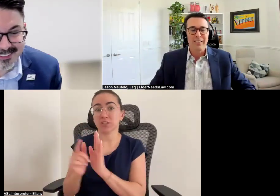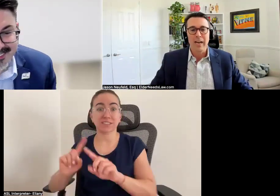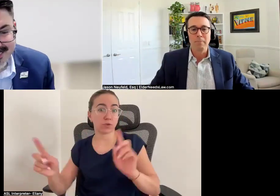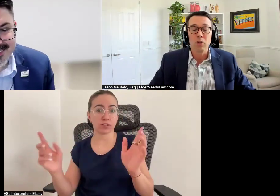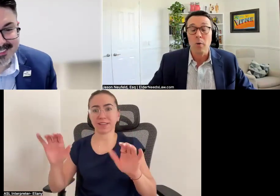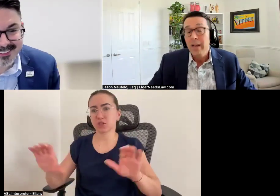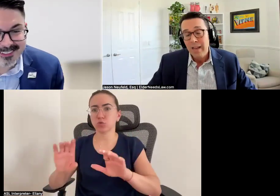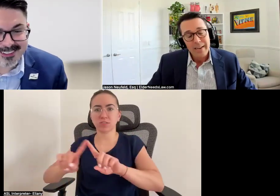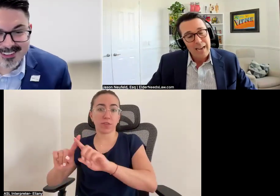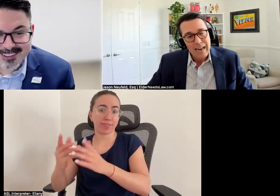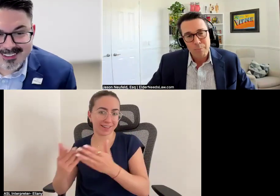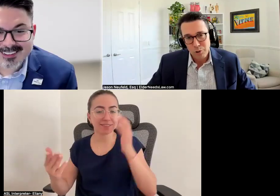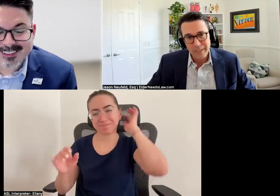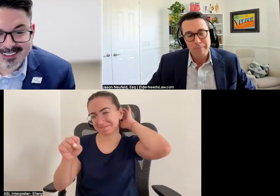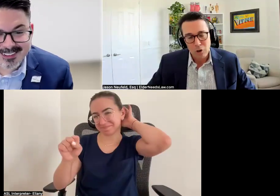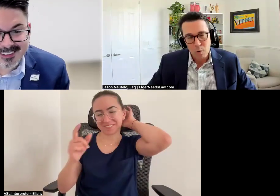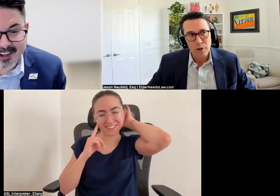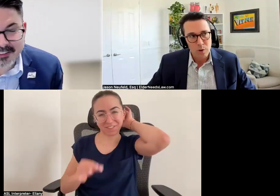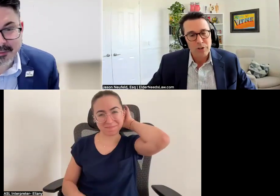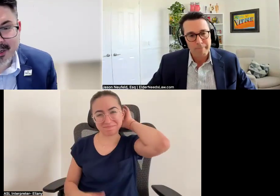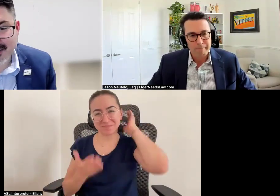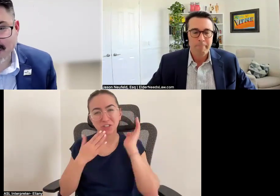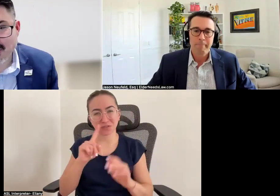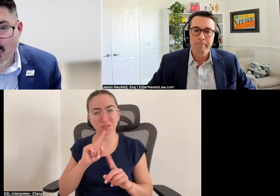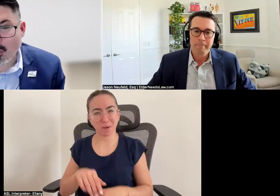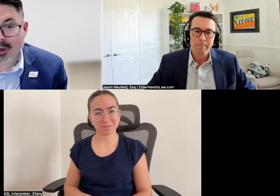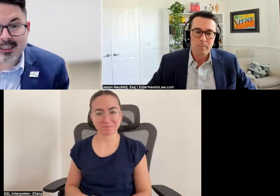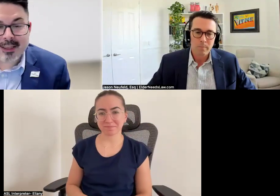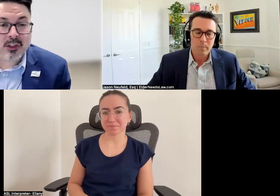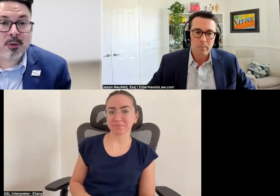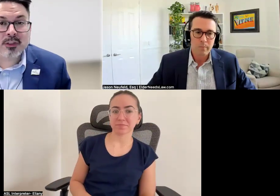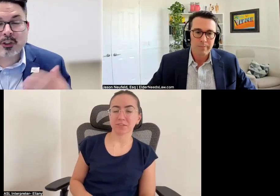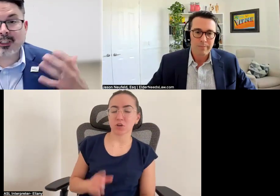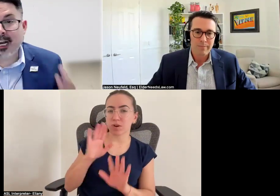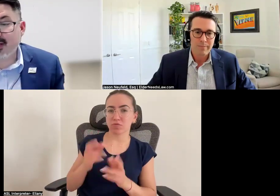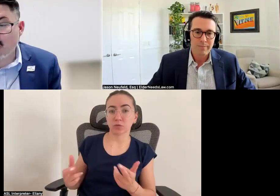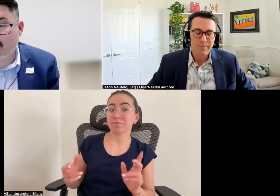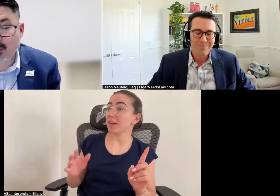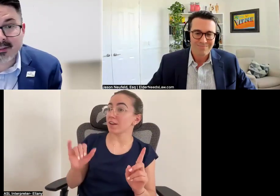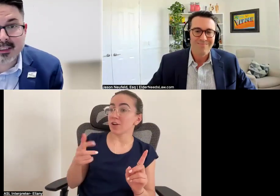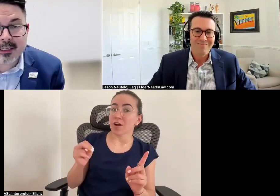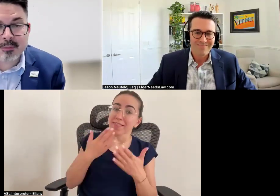other things. So yeah, absolutely. That's a great resource. Awesome. Well, once again, thank you so much for your time.